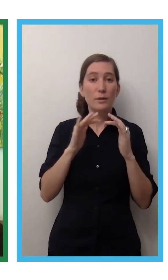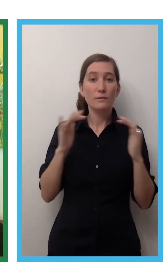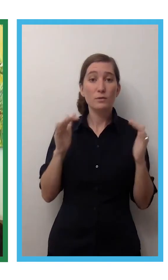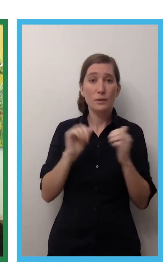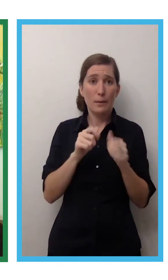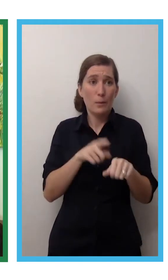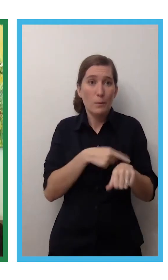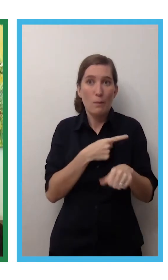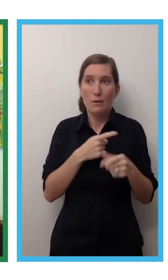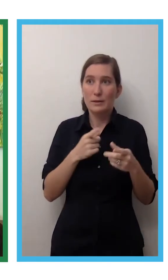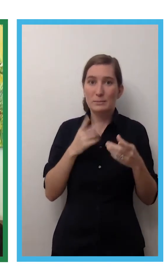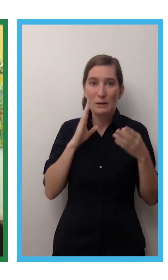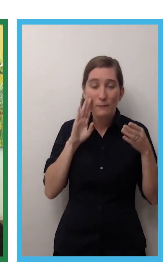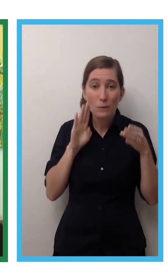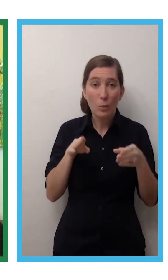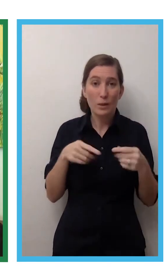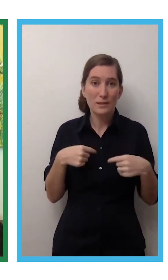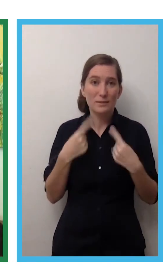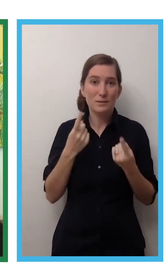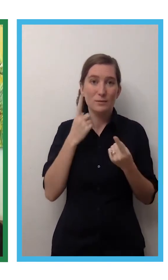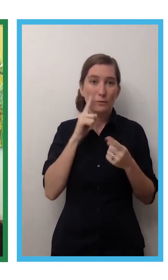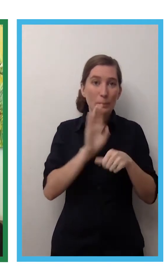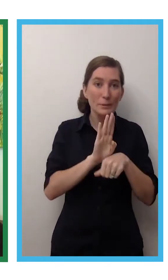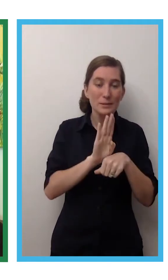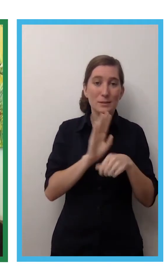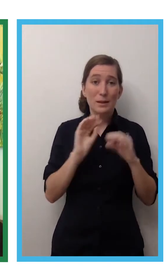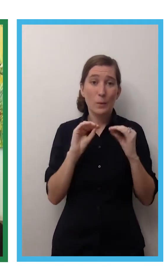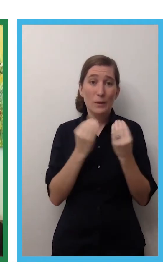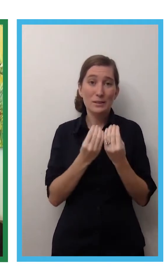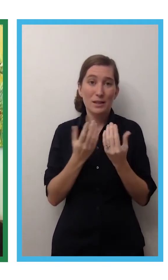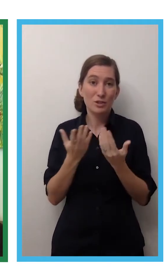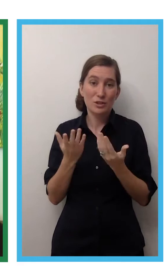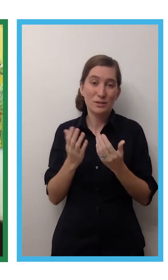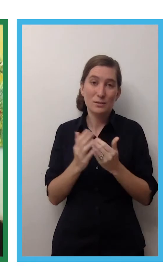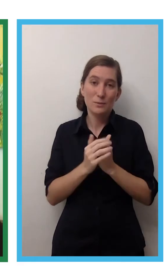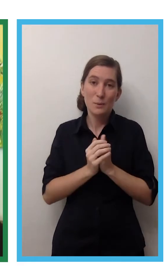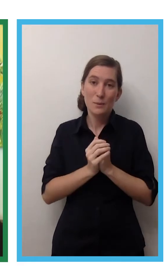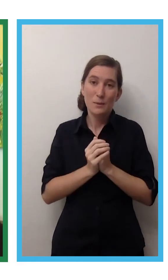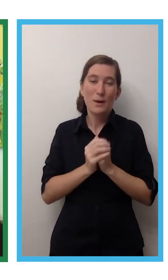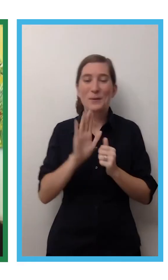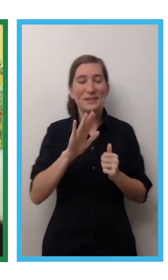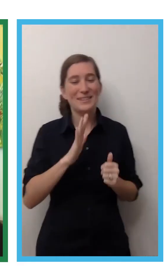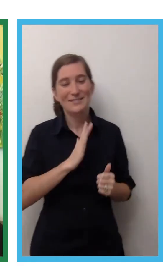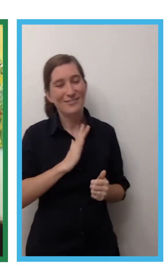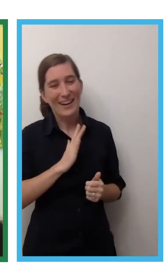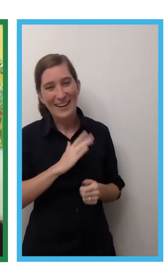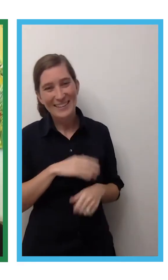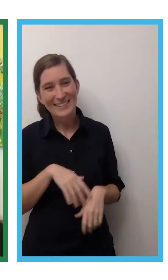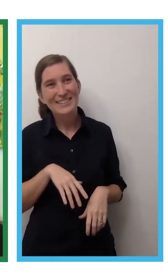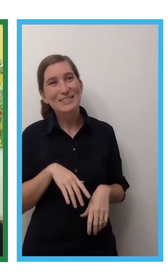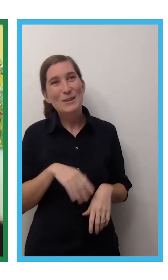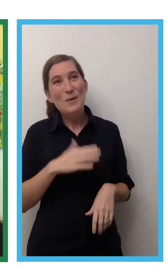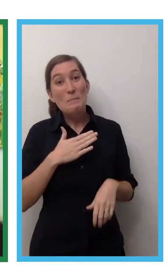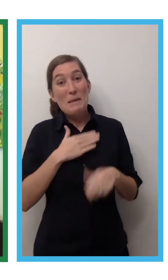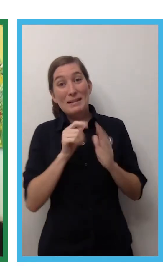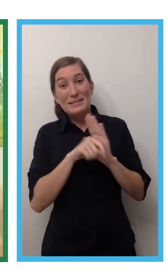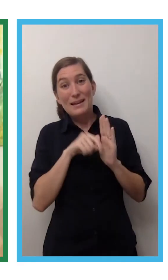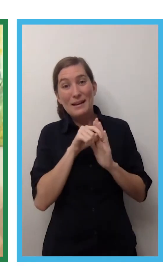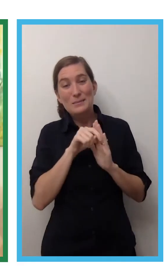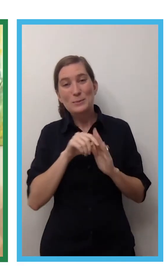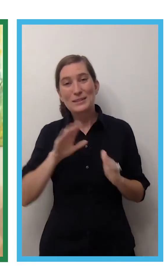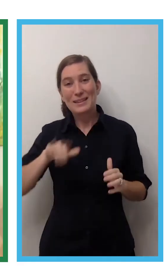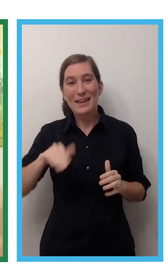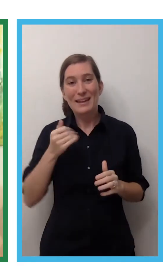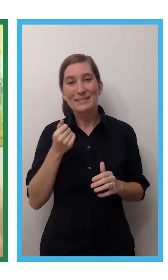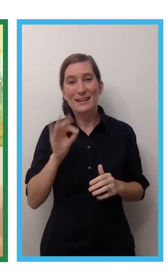corporations and organizations in the States. No, that's fine. This would have been the late 80s. Okay.